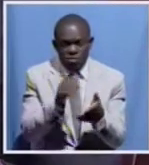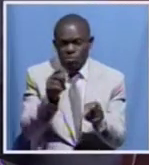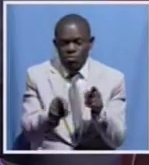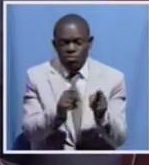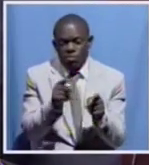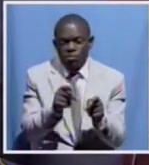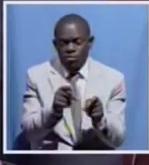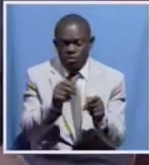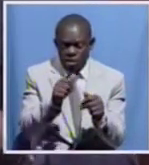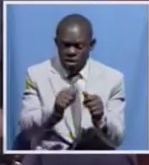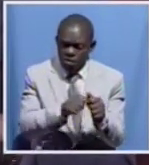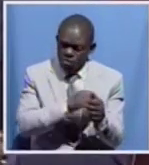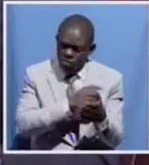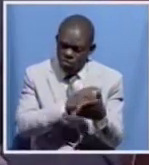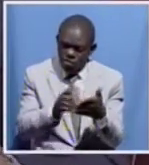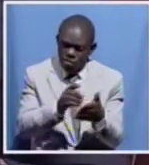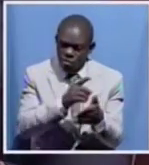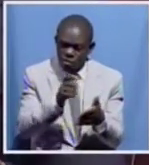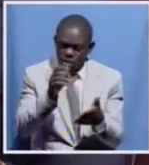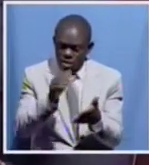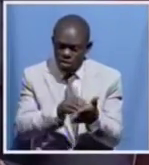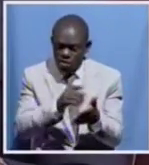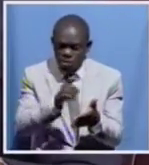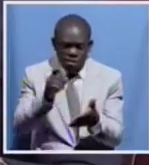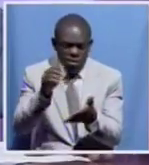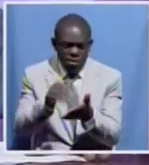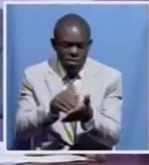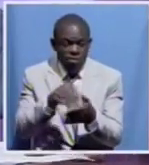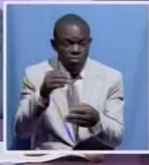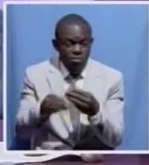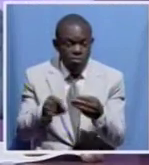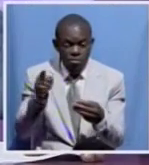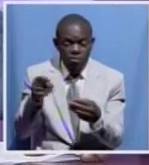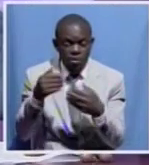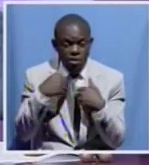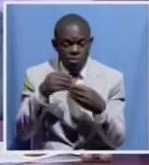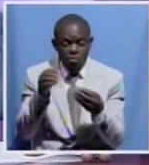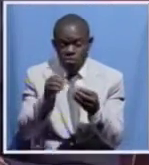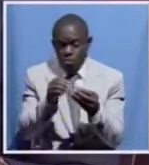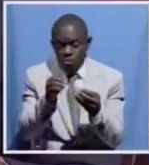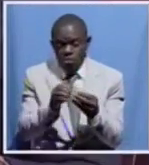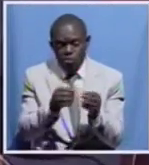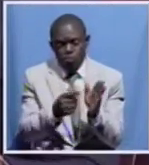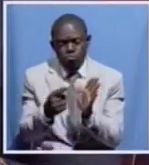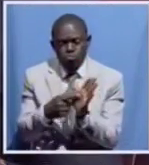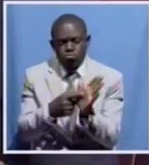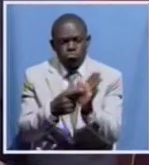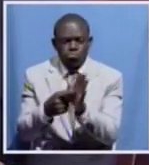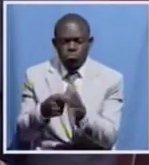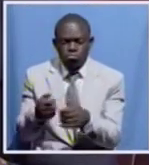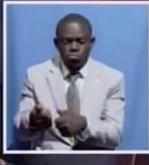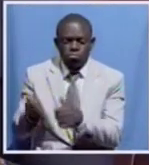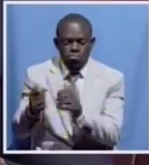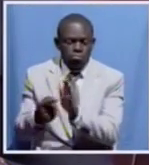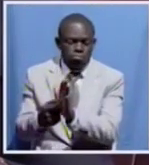for the whole week. It means that you have more exposure of people coming in to come and see whether they